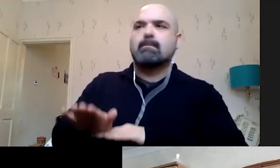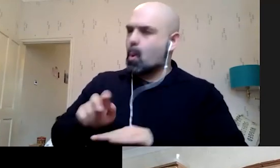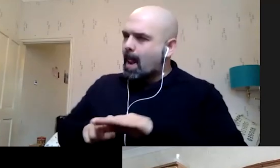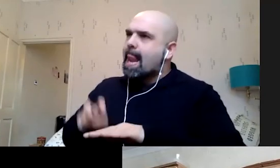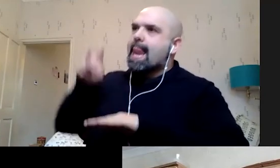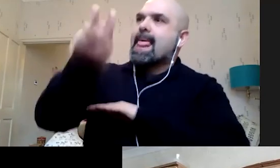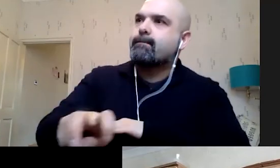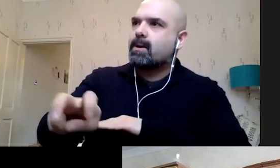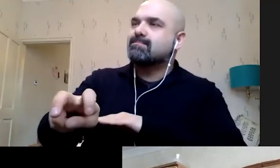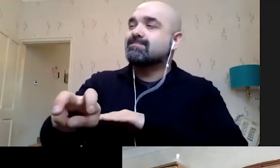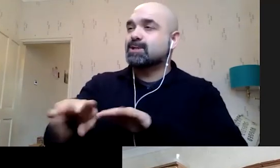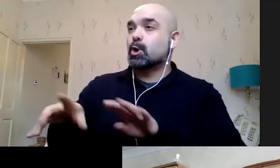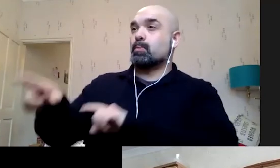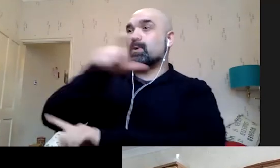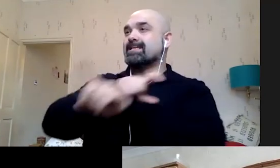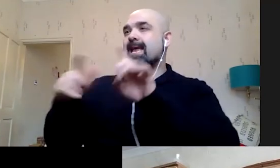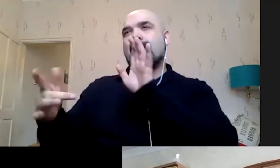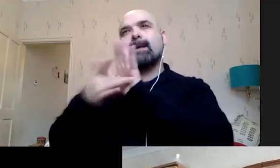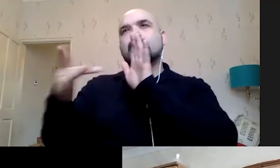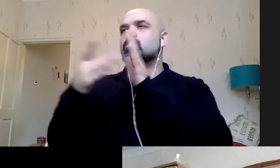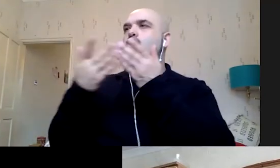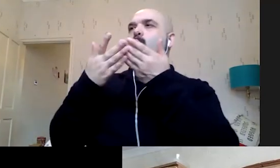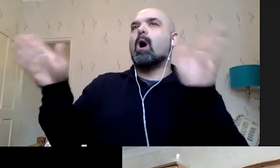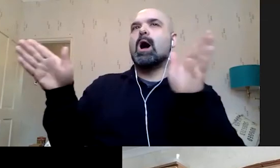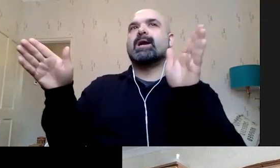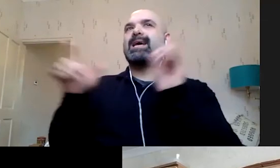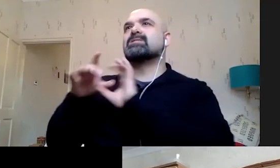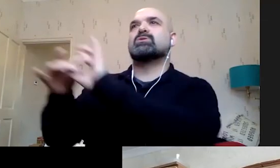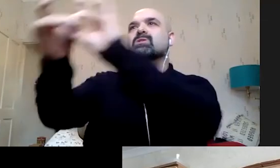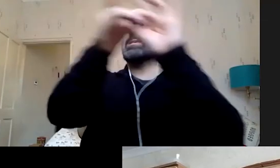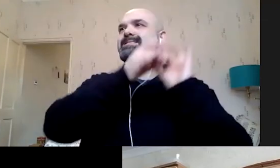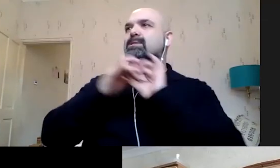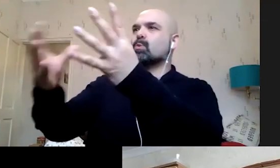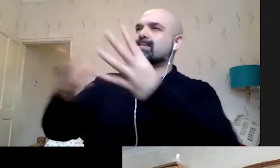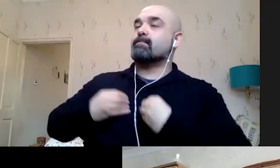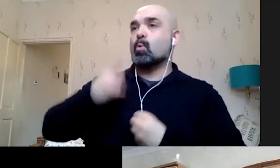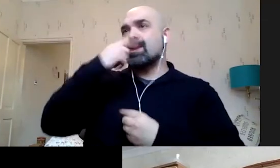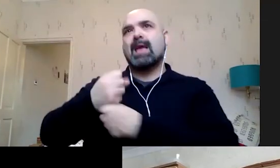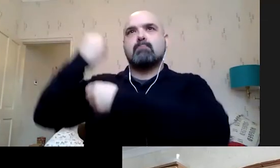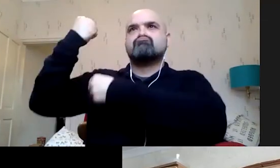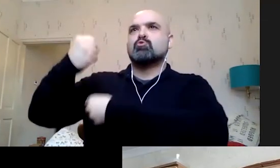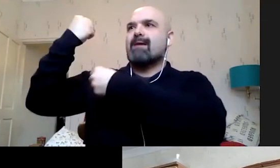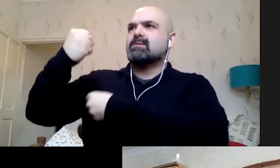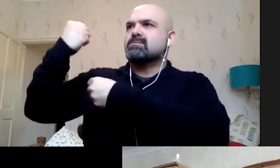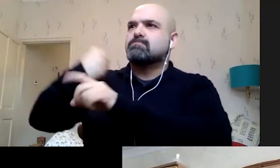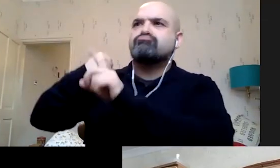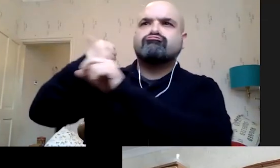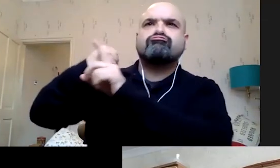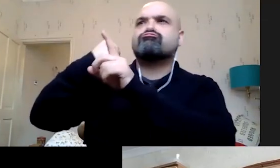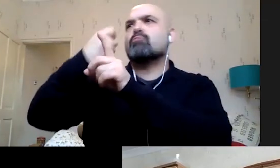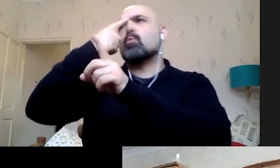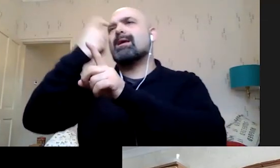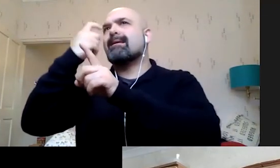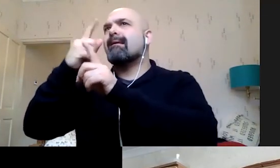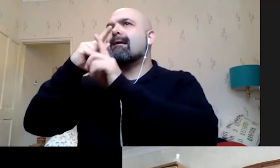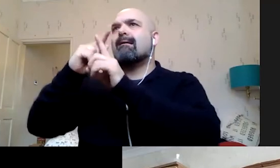community, as well as addressing it within the wider society. Because we can protest and appeal for trans rights all we